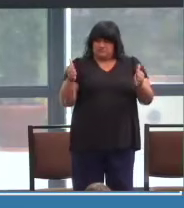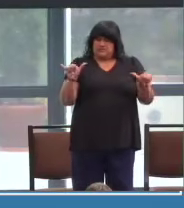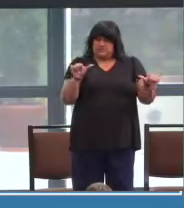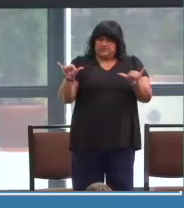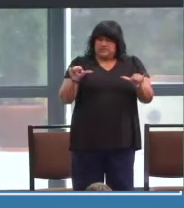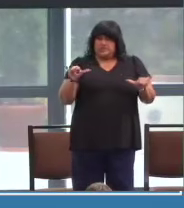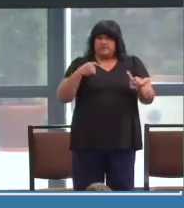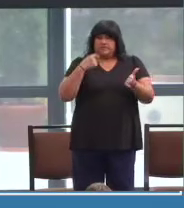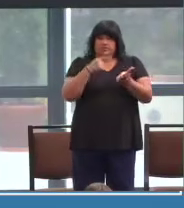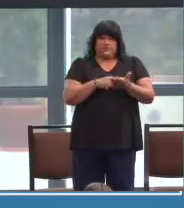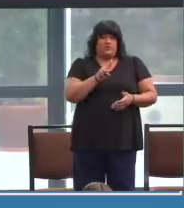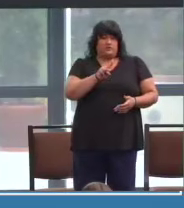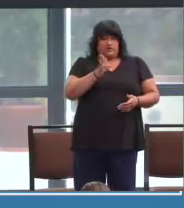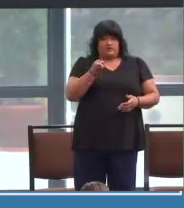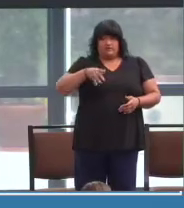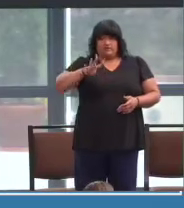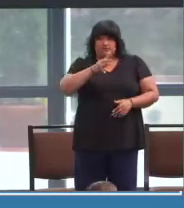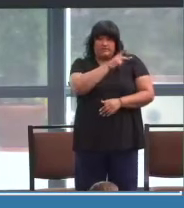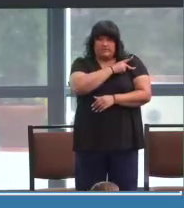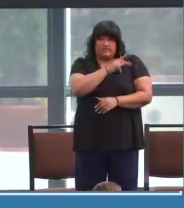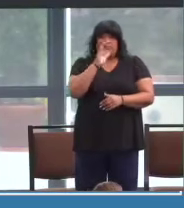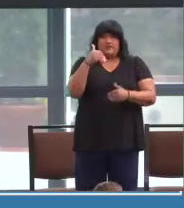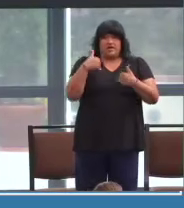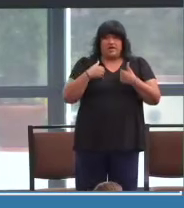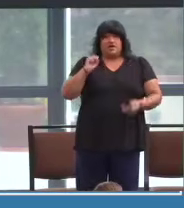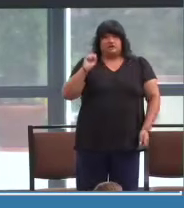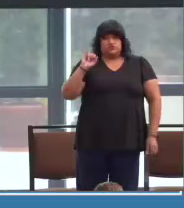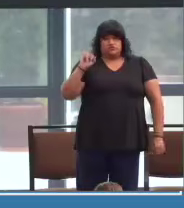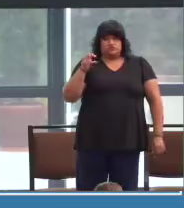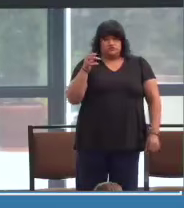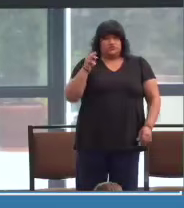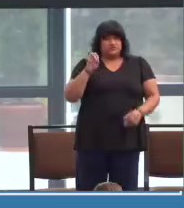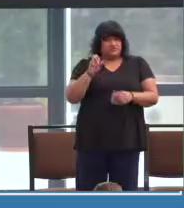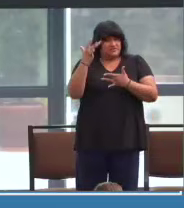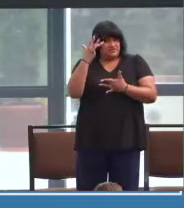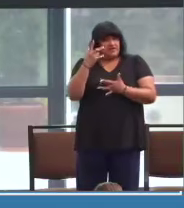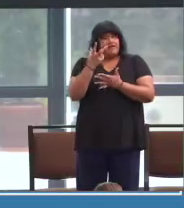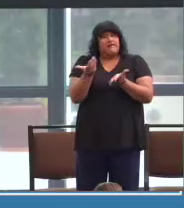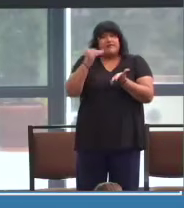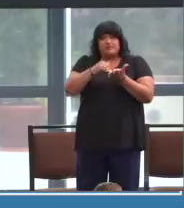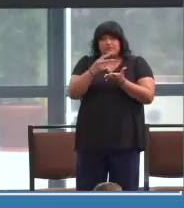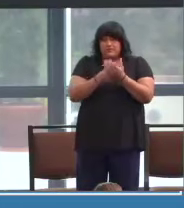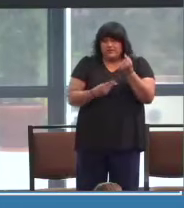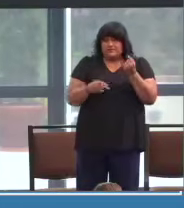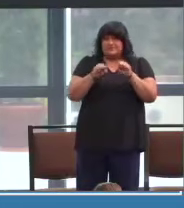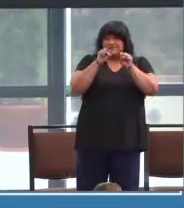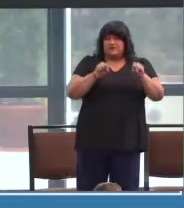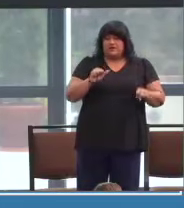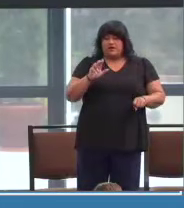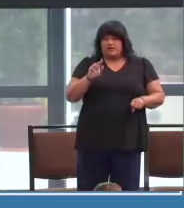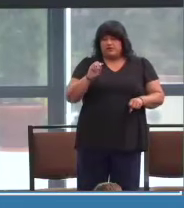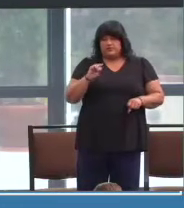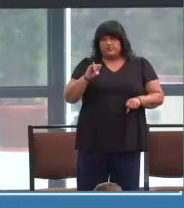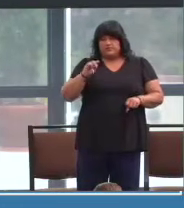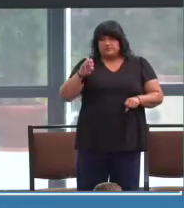4 patients with lupus will also have Sjogren's disease. And again, they're both systemic autoimmune disorders. They can be